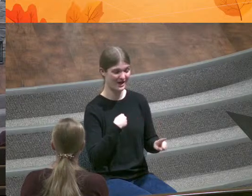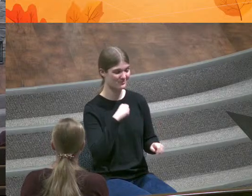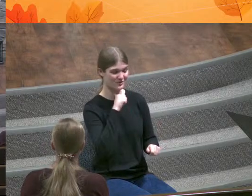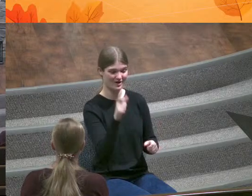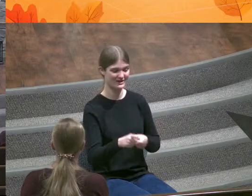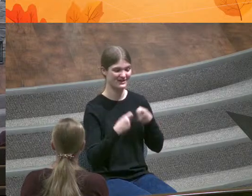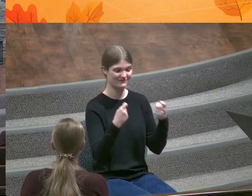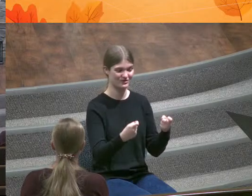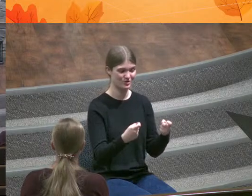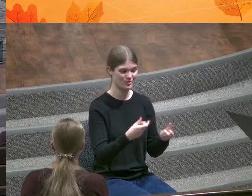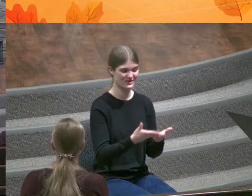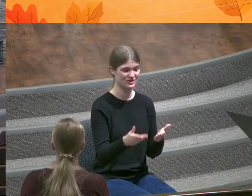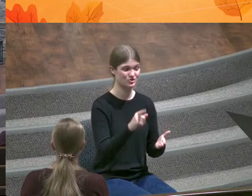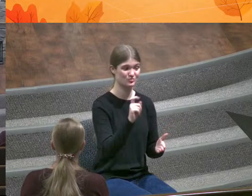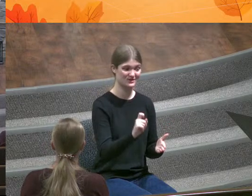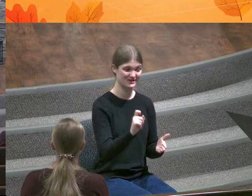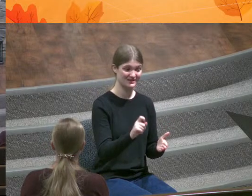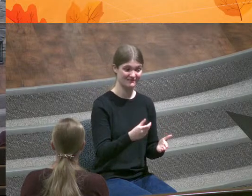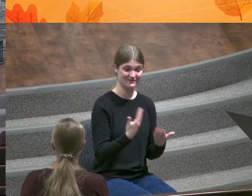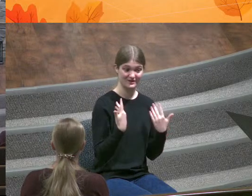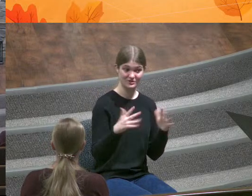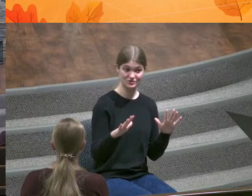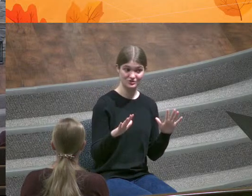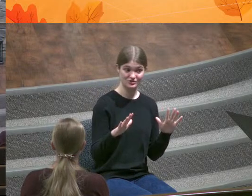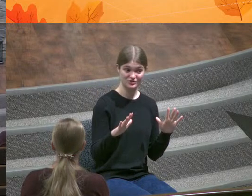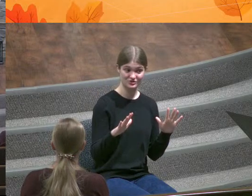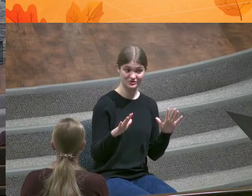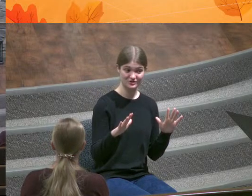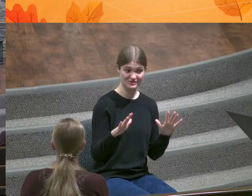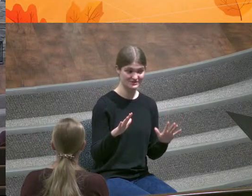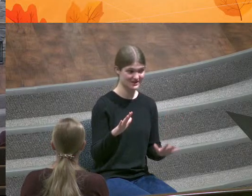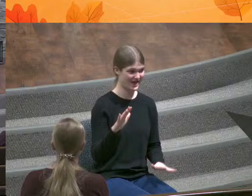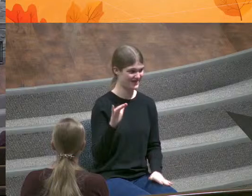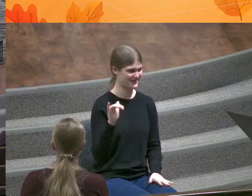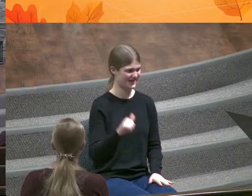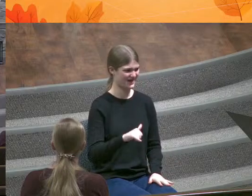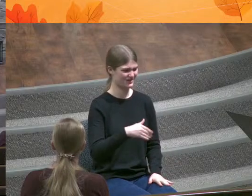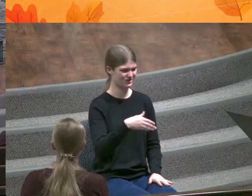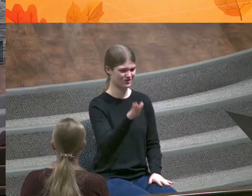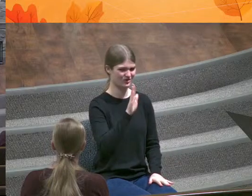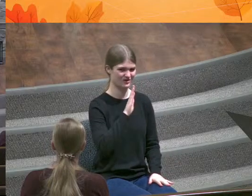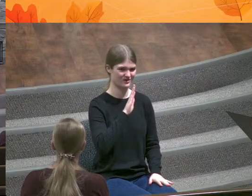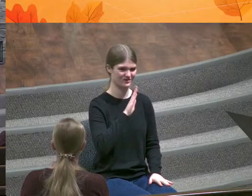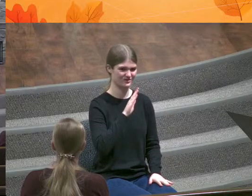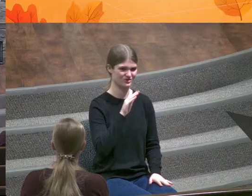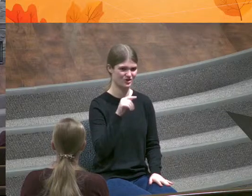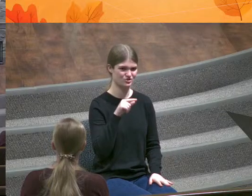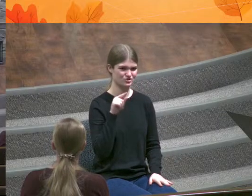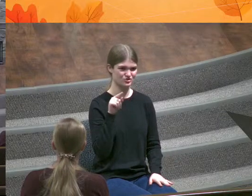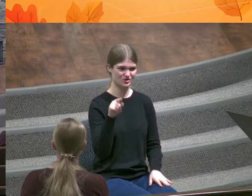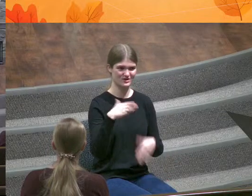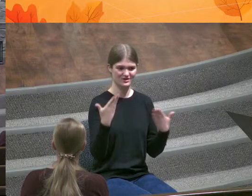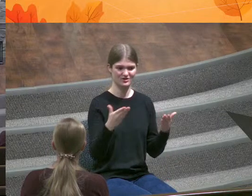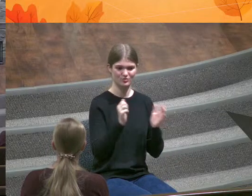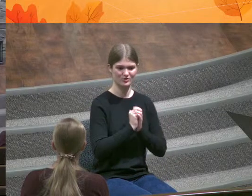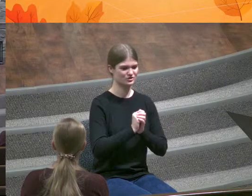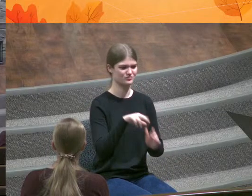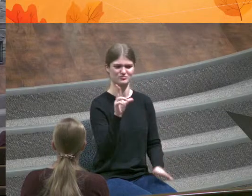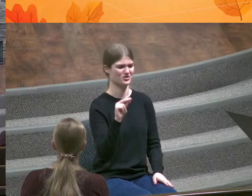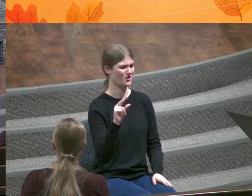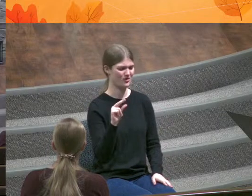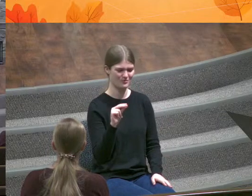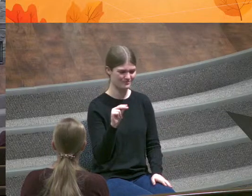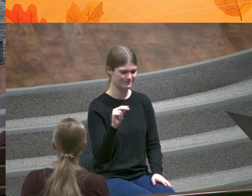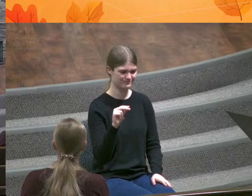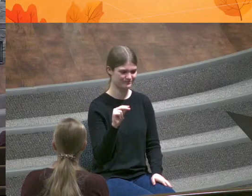but I'm not going to give you what you need to do that? Is that the God? that you're here to worship? Absolutely not.